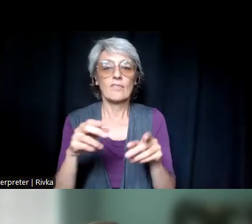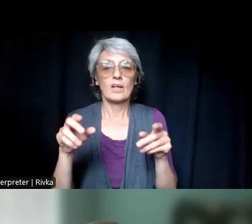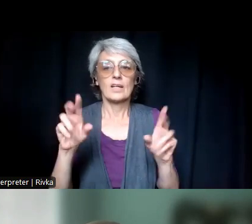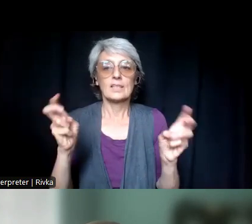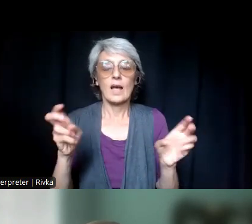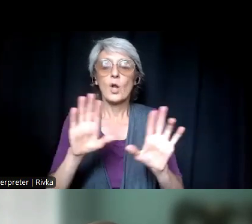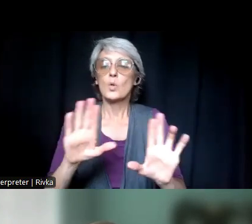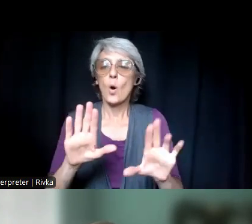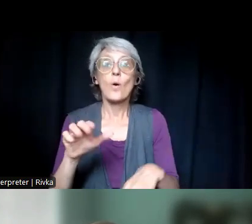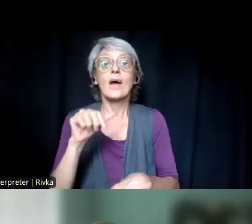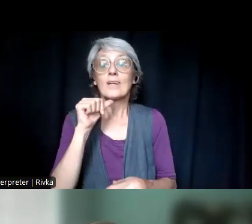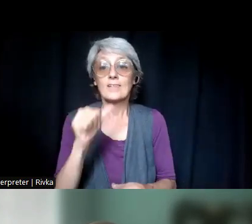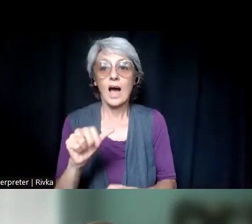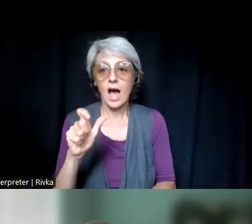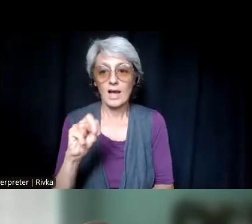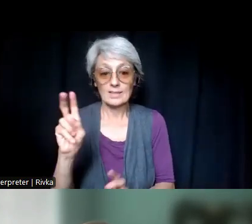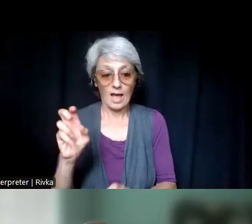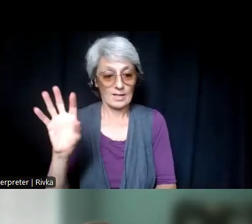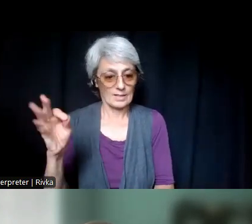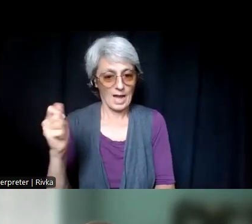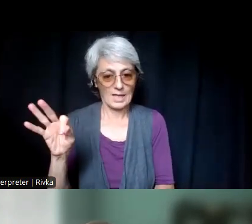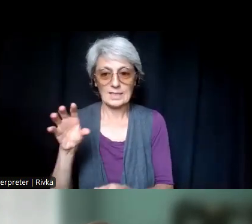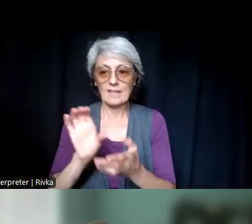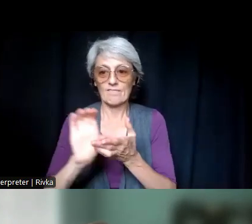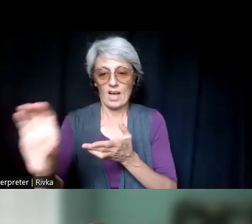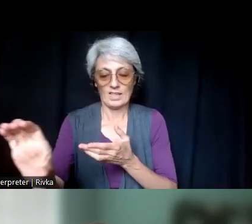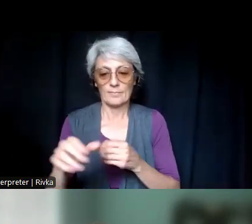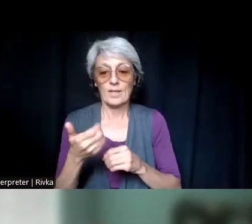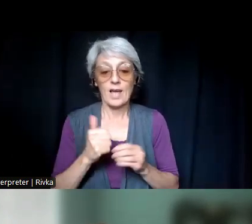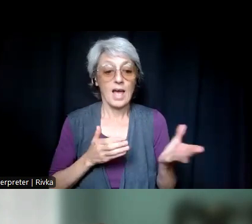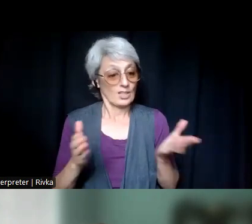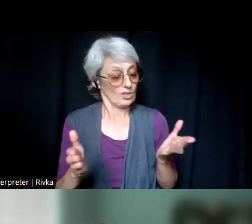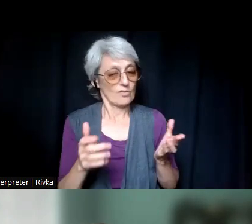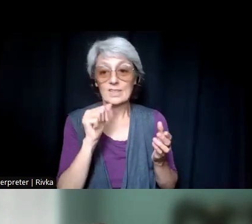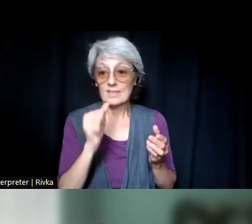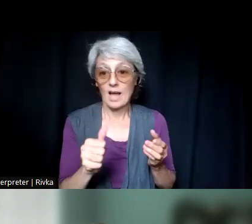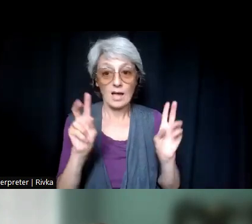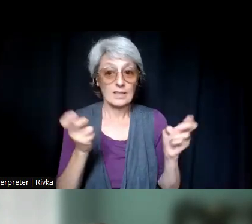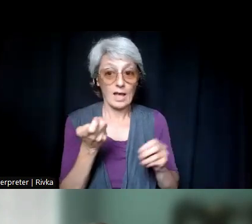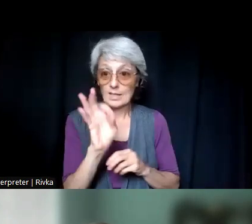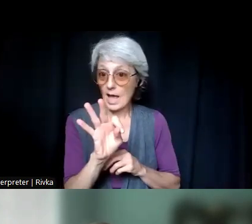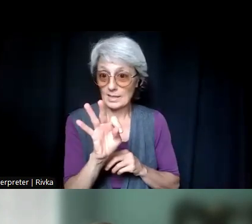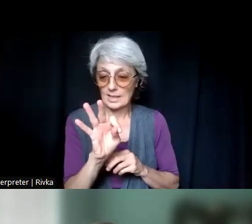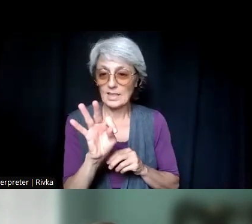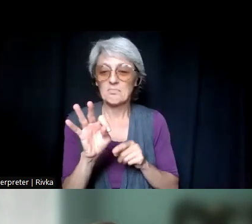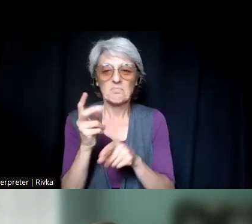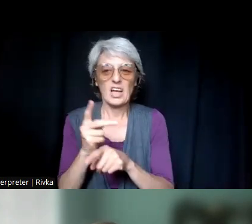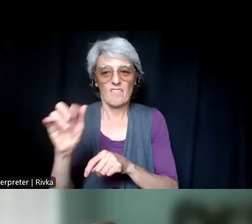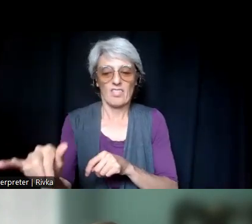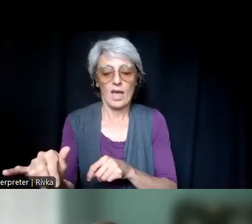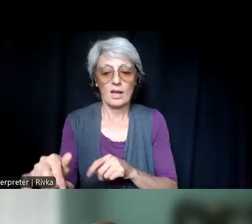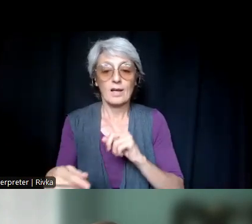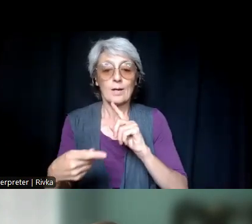non-Title 19 funding. So any services that are non-Title 19, and then they also hold the responsibility